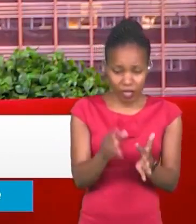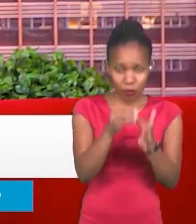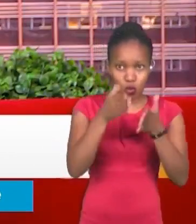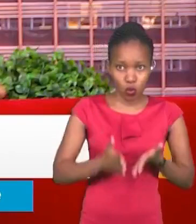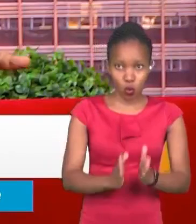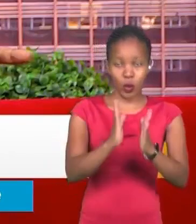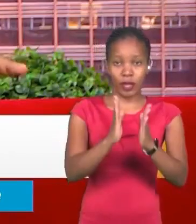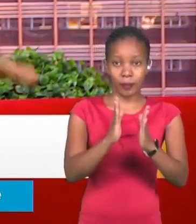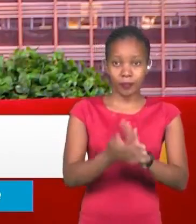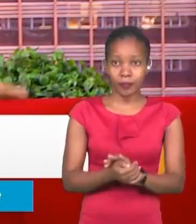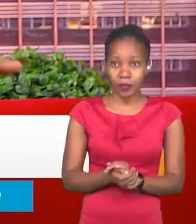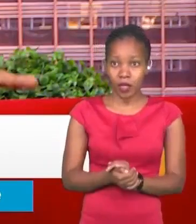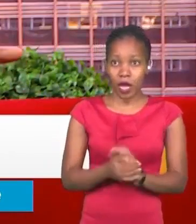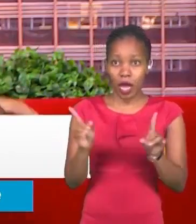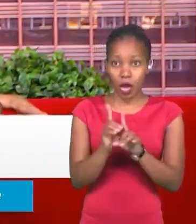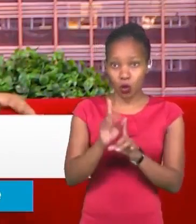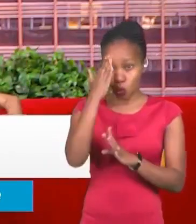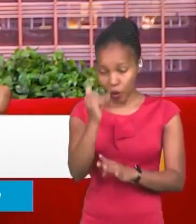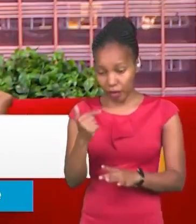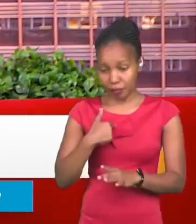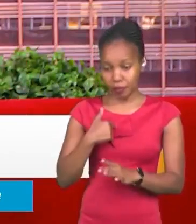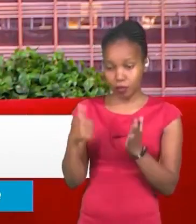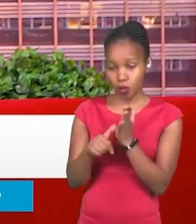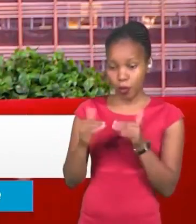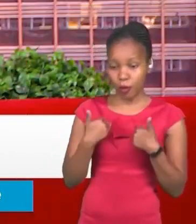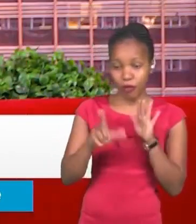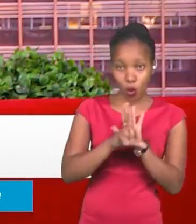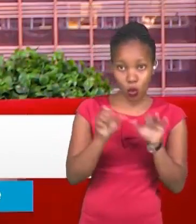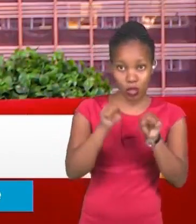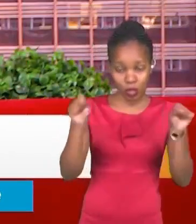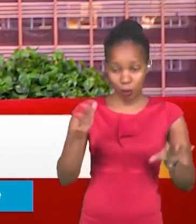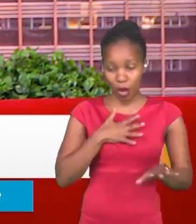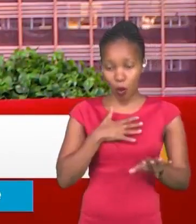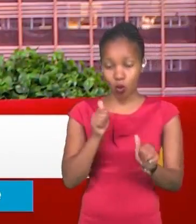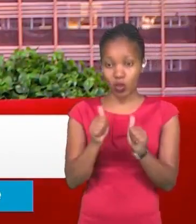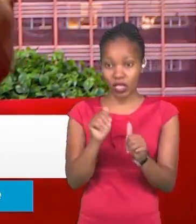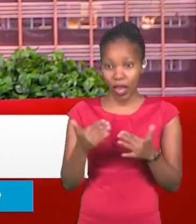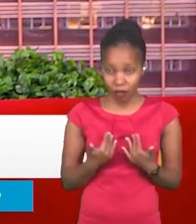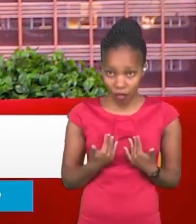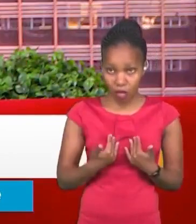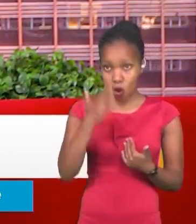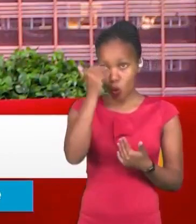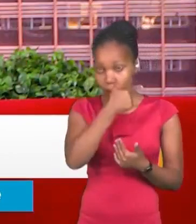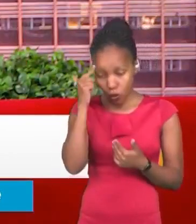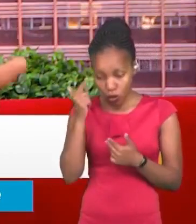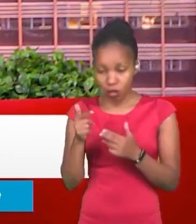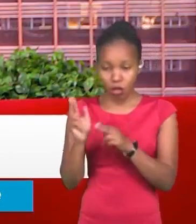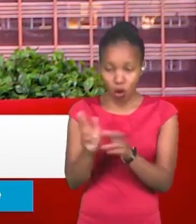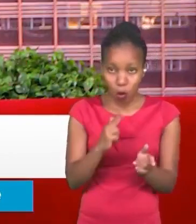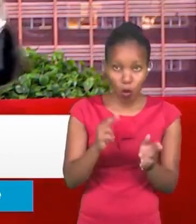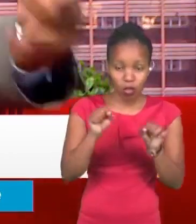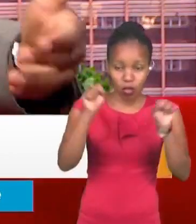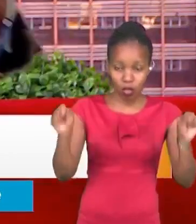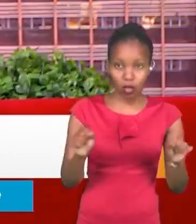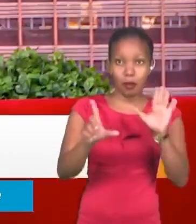against the boy. Yeah, yeah. And this is where I have a problem with the common law system that we have. Yeah. Because the common law system leaves it to